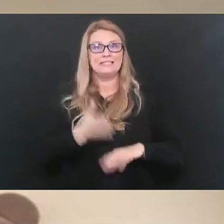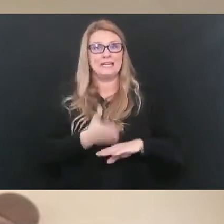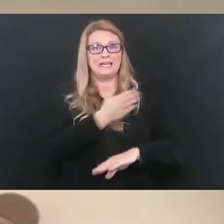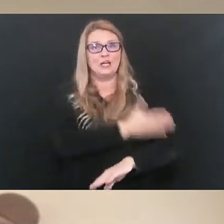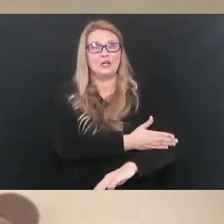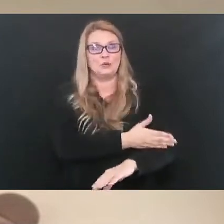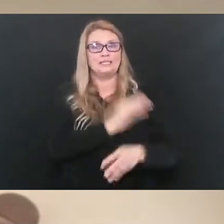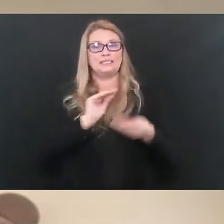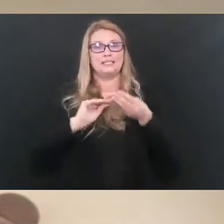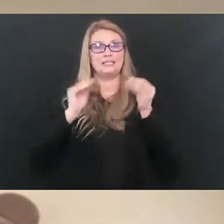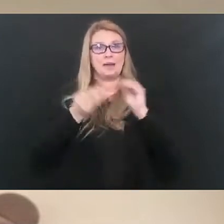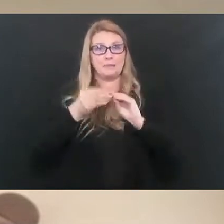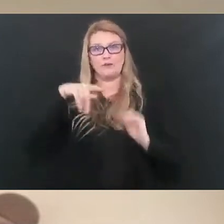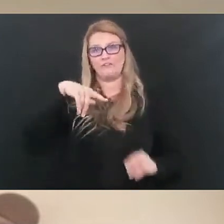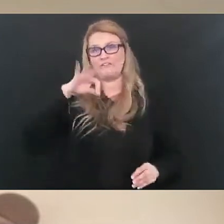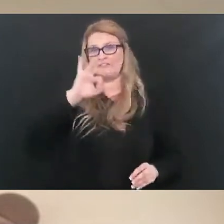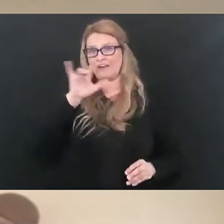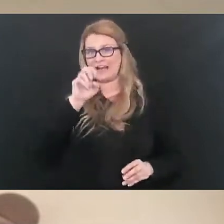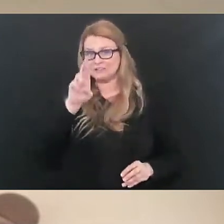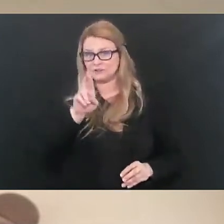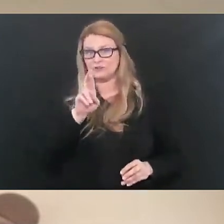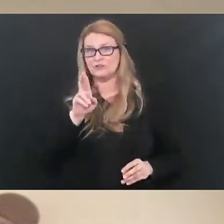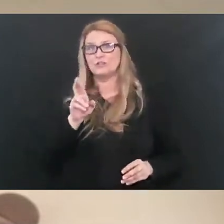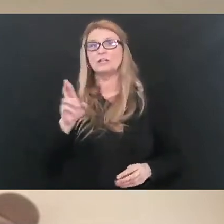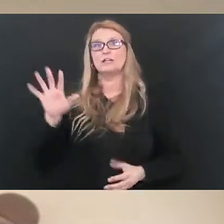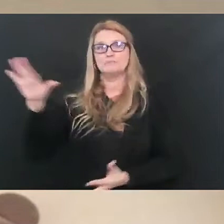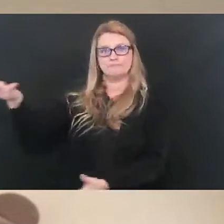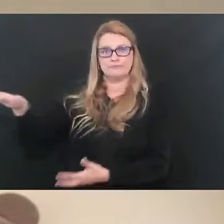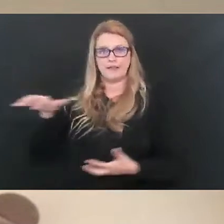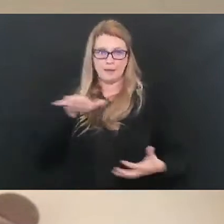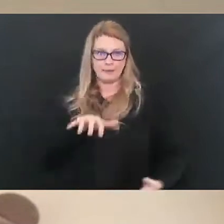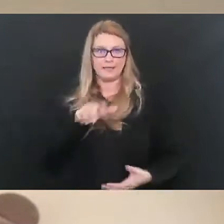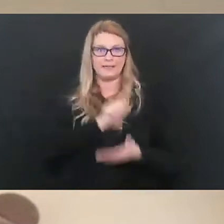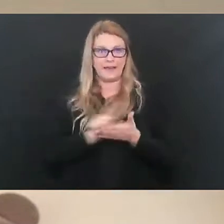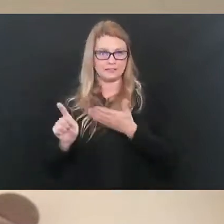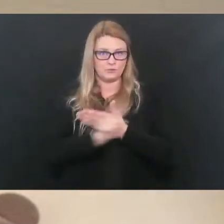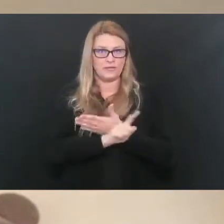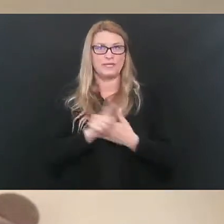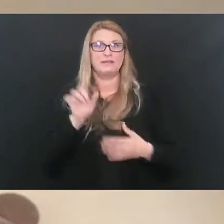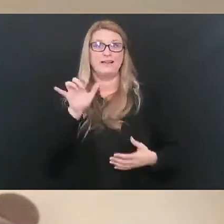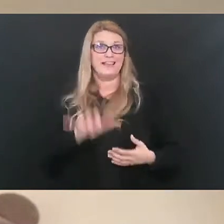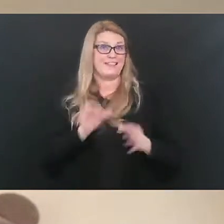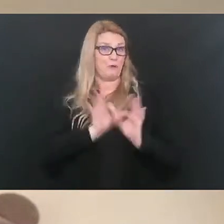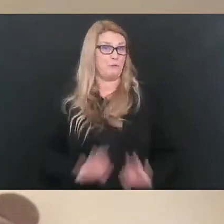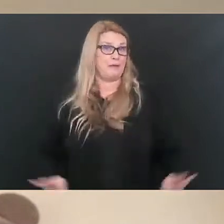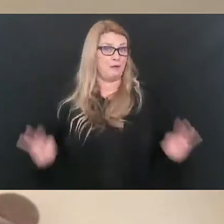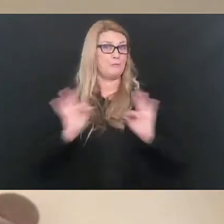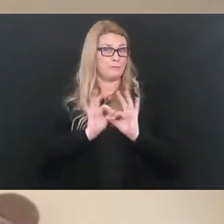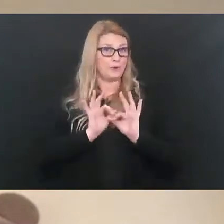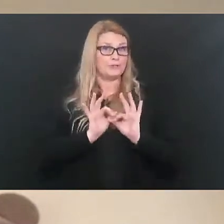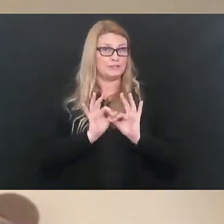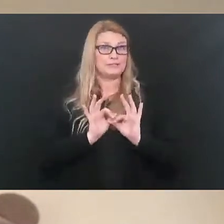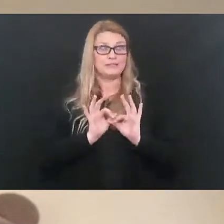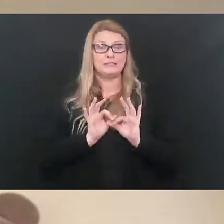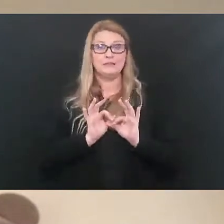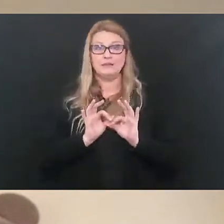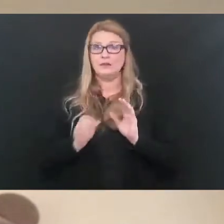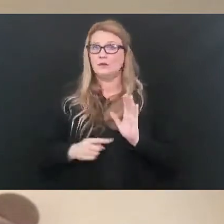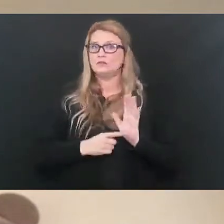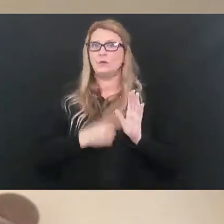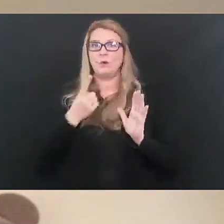the number of Pfizer doses available to us next week, which will be particularly important as we get to the